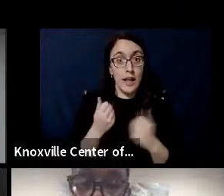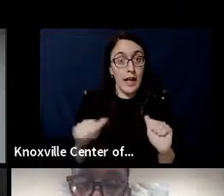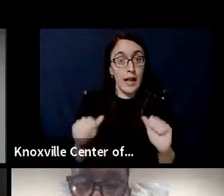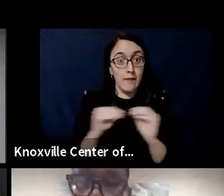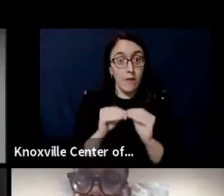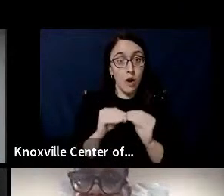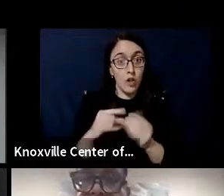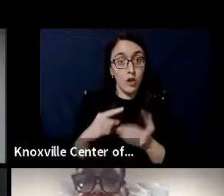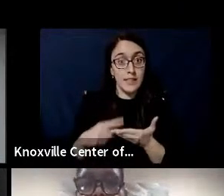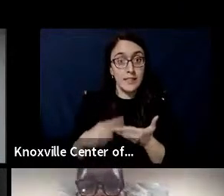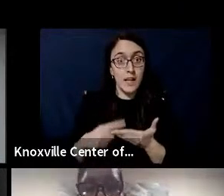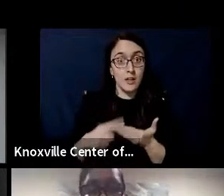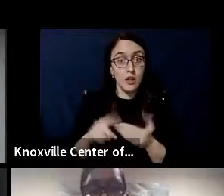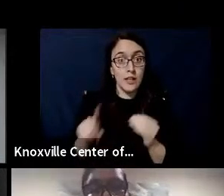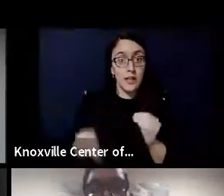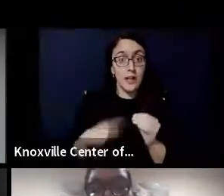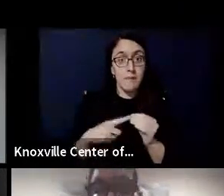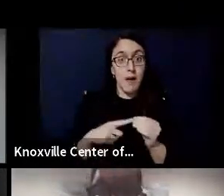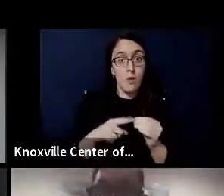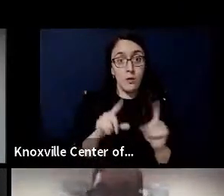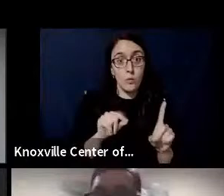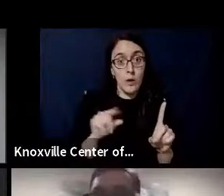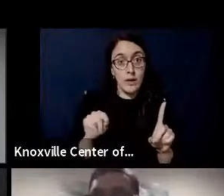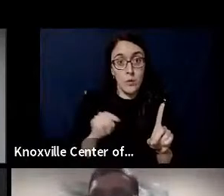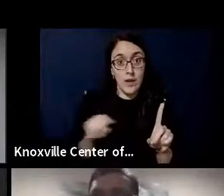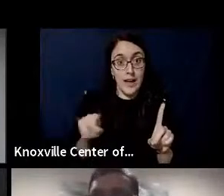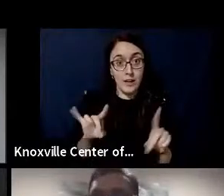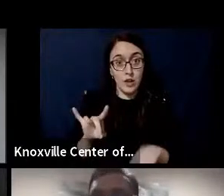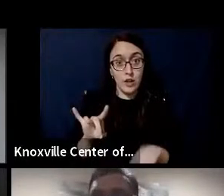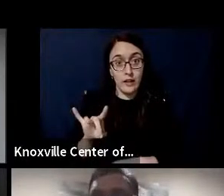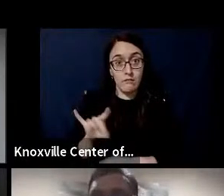those aspects of 2020-8?